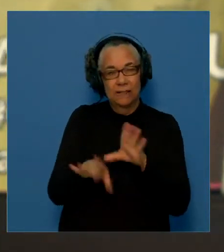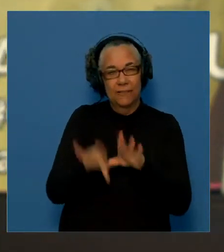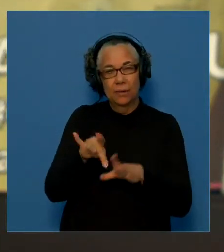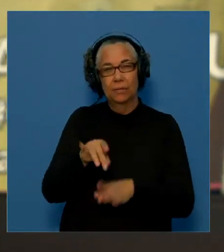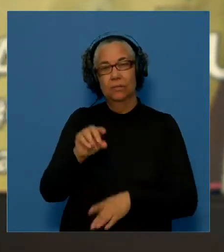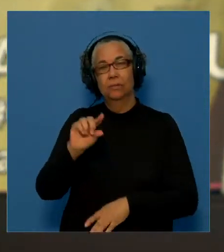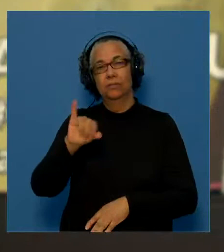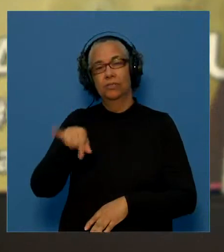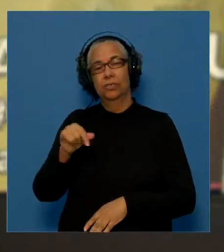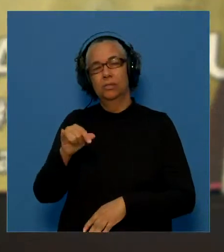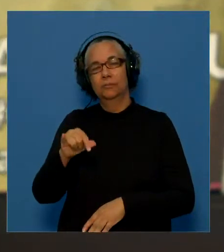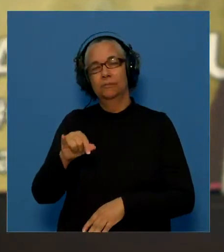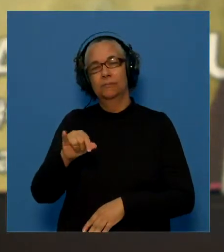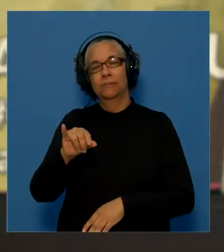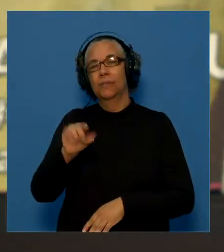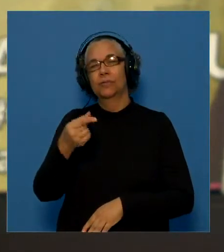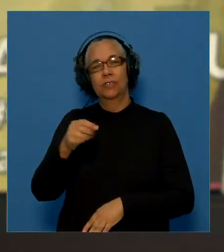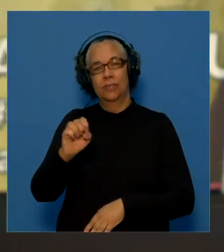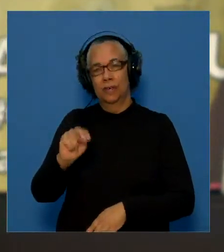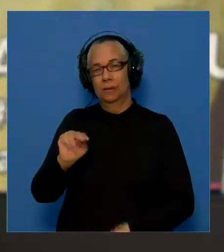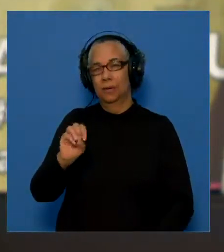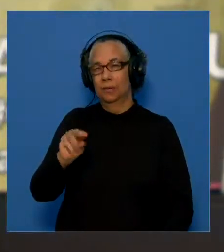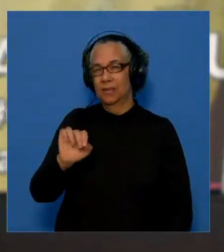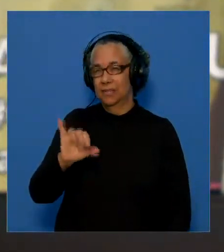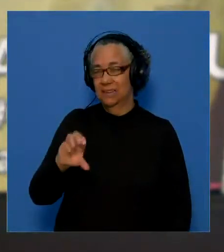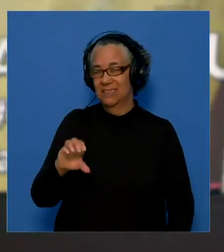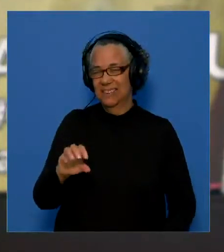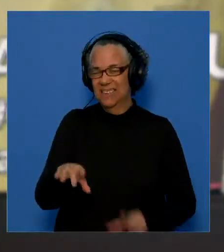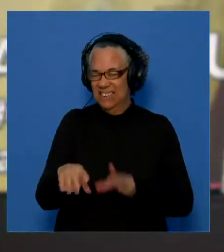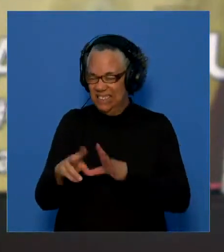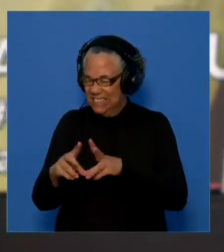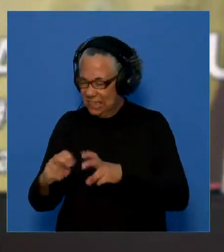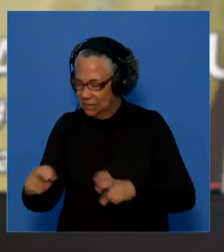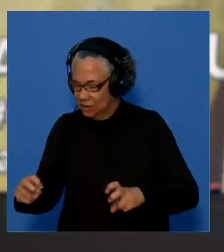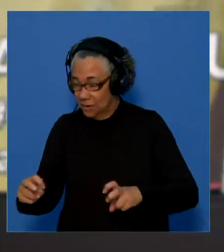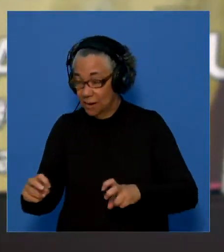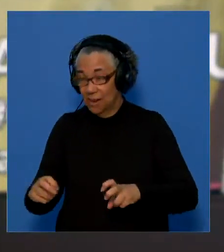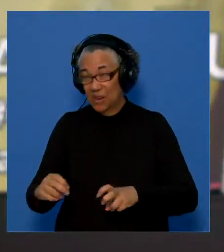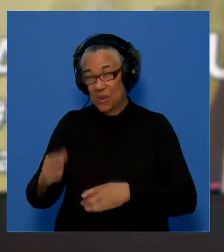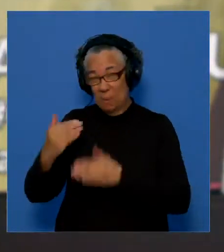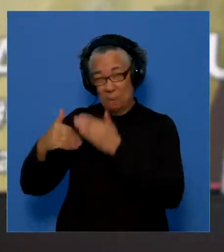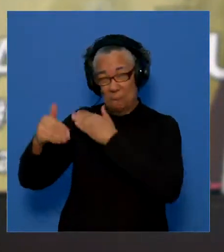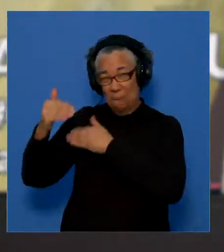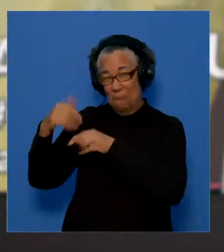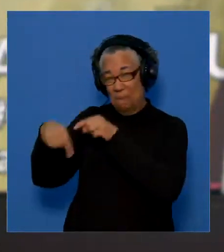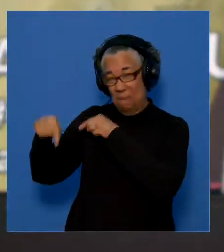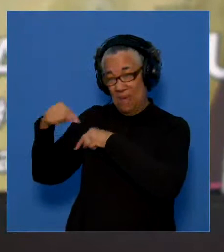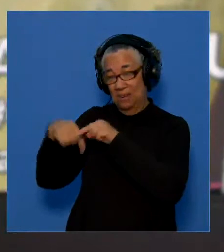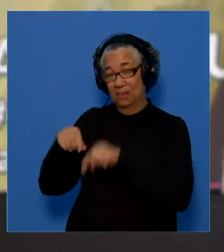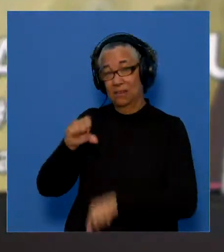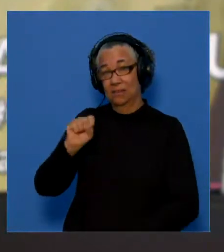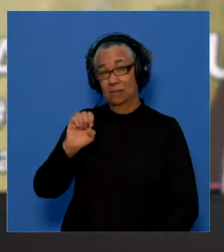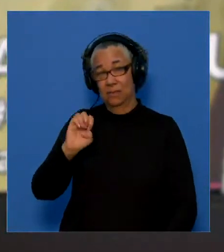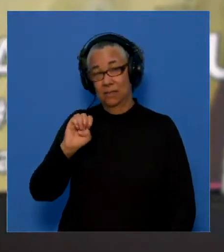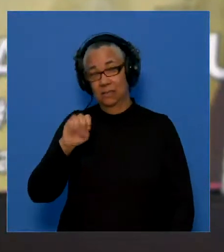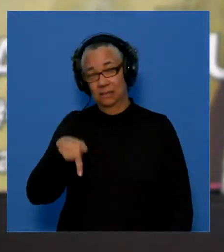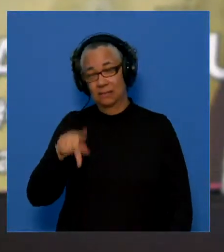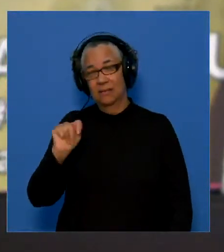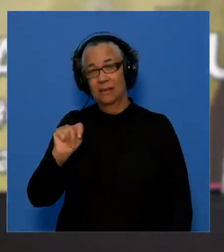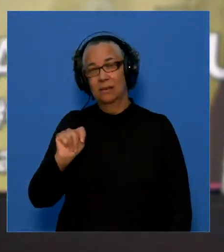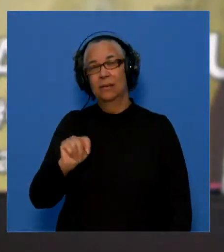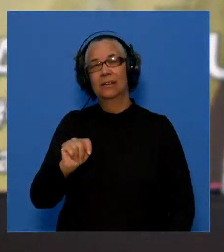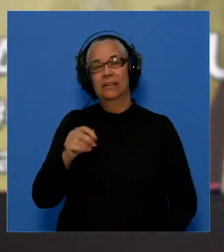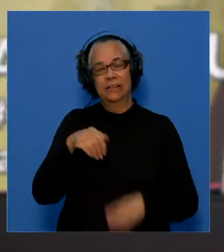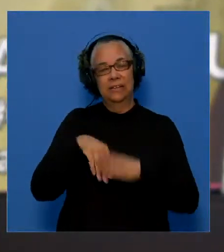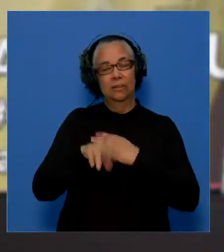sequencing. Given that this strain can be dated back to September of 2020 in the UK, the